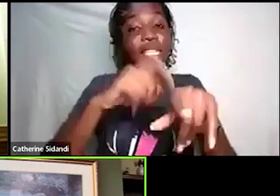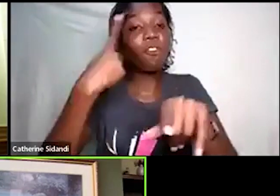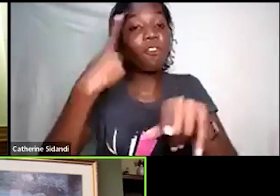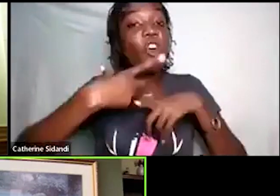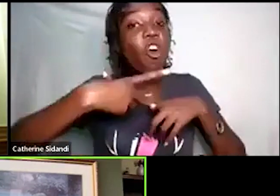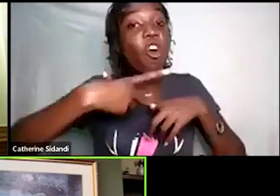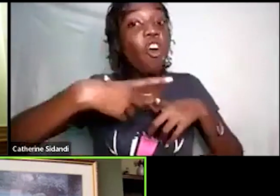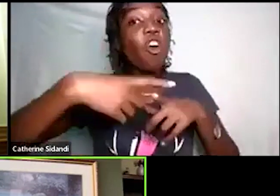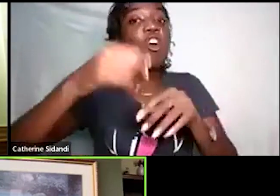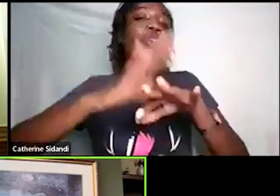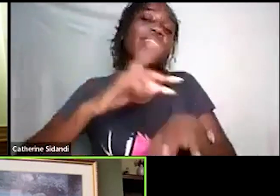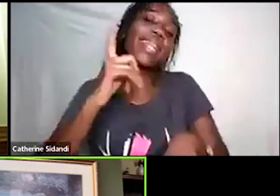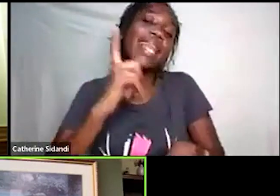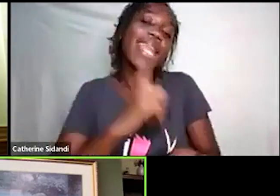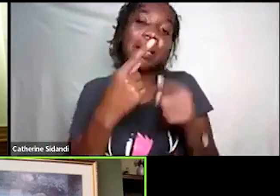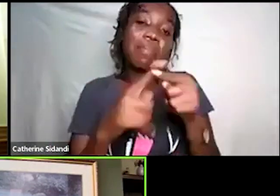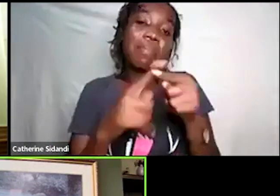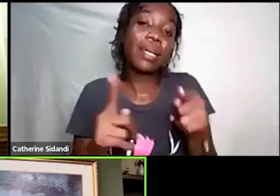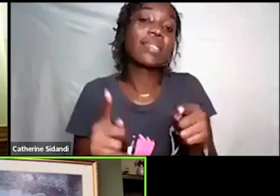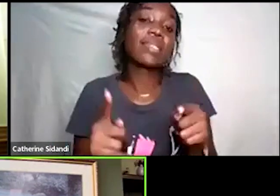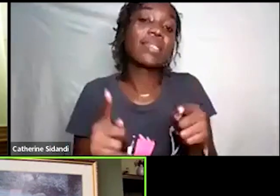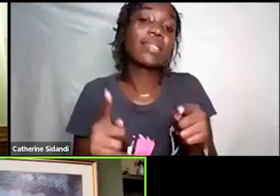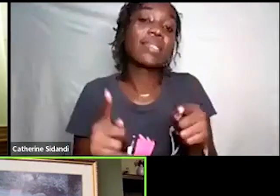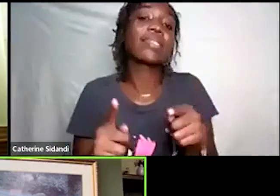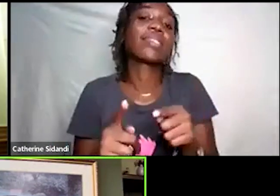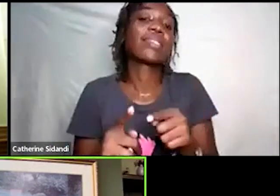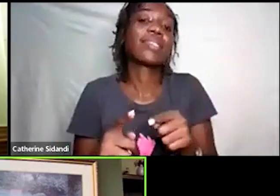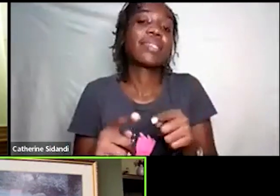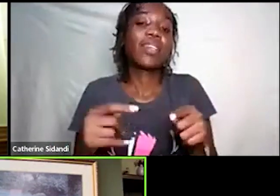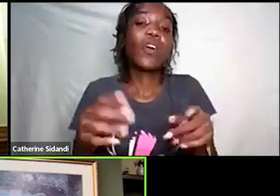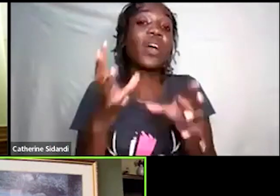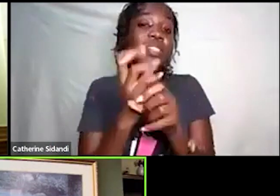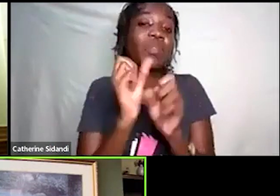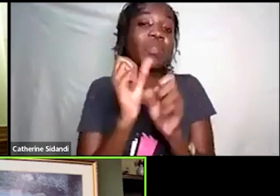what the organizations will tell you. And now I'm changing my heart to the other